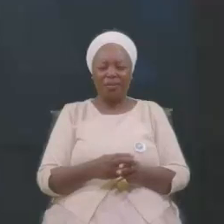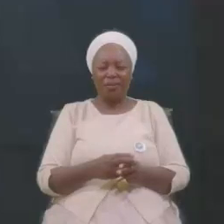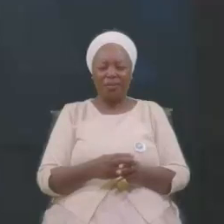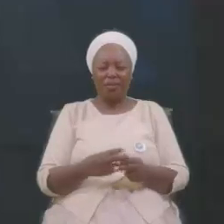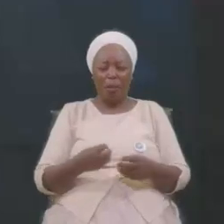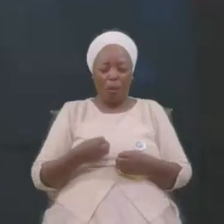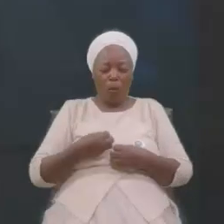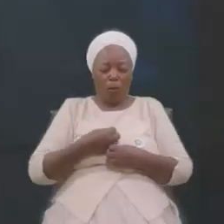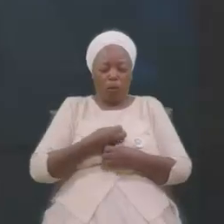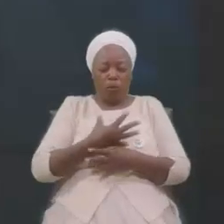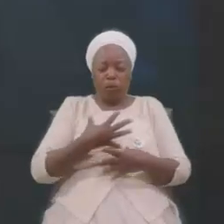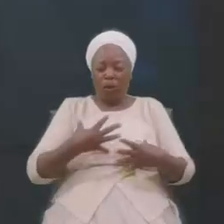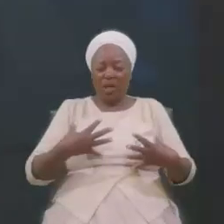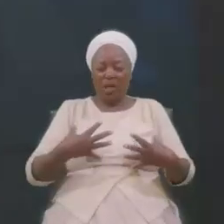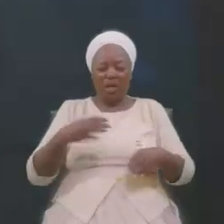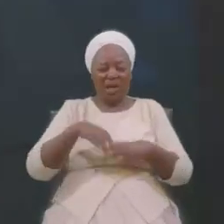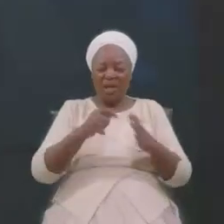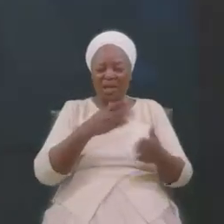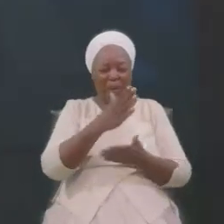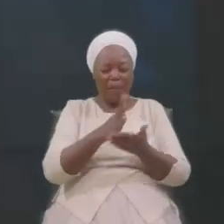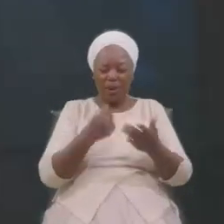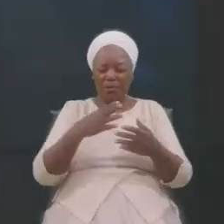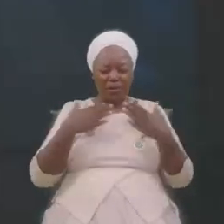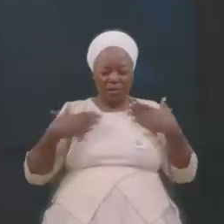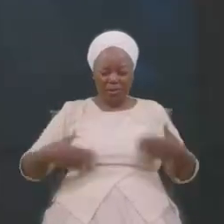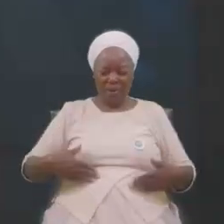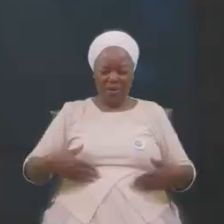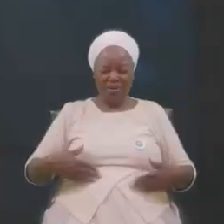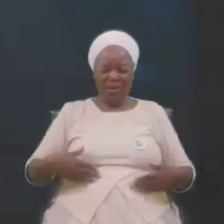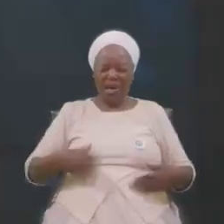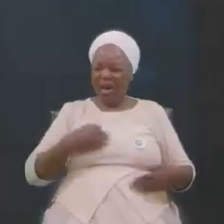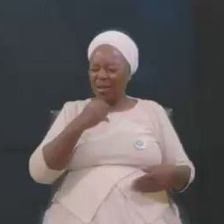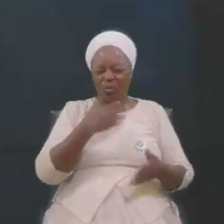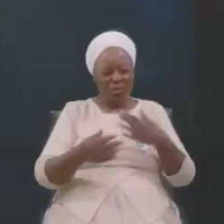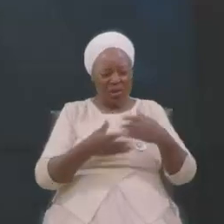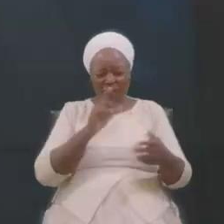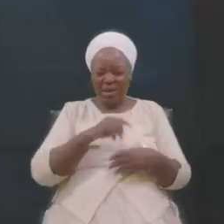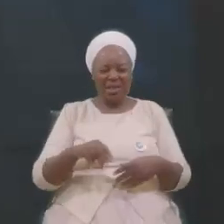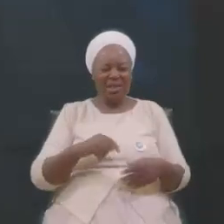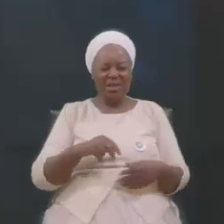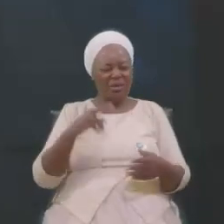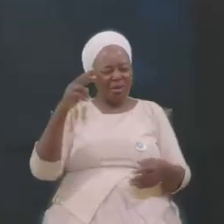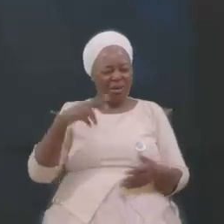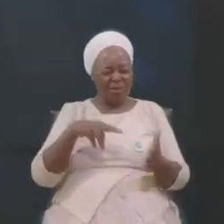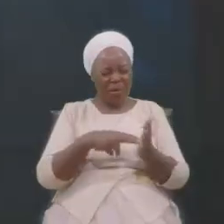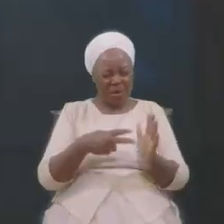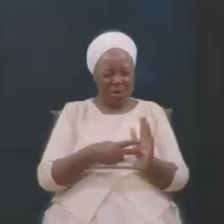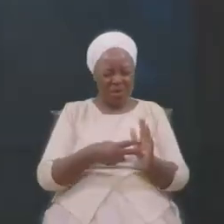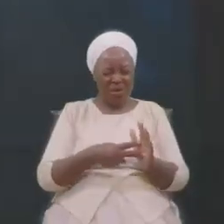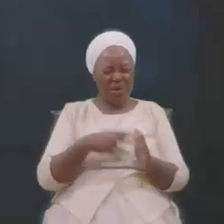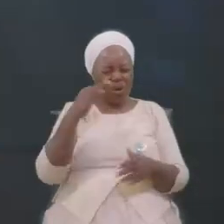Swelling in any part of the body, and whatever is the root cause of that